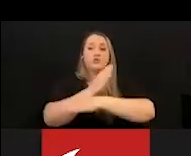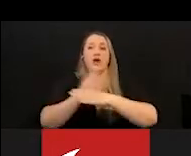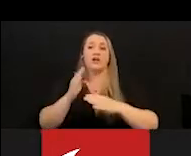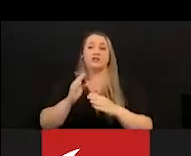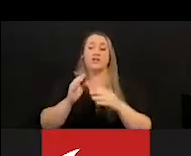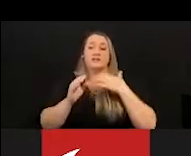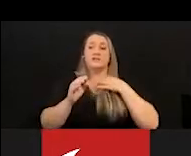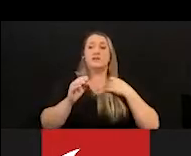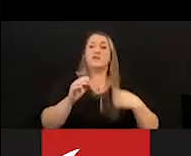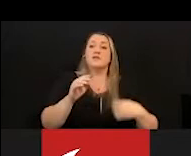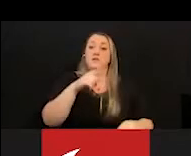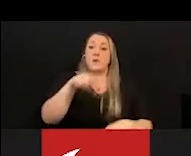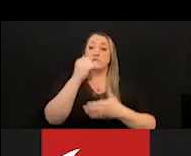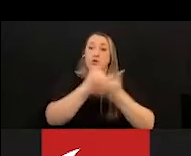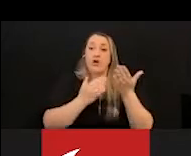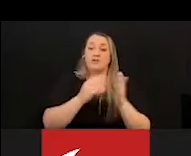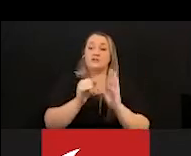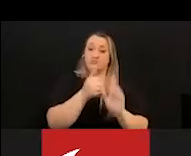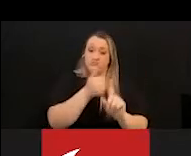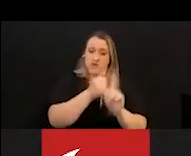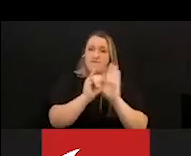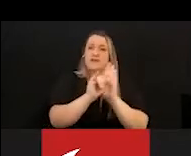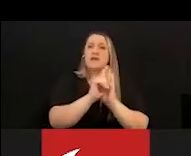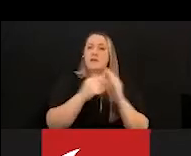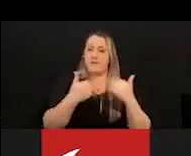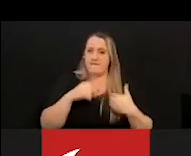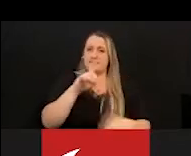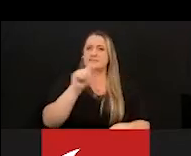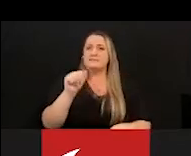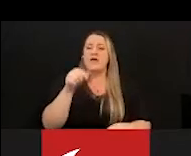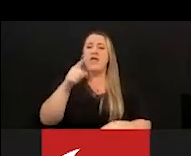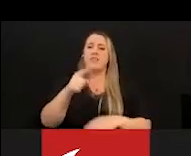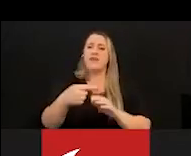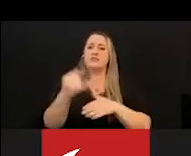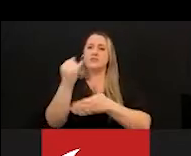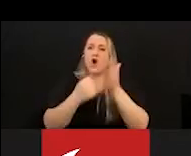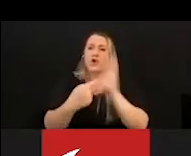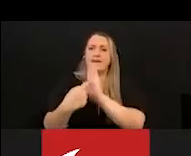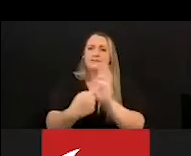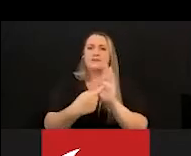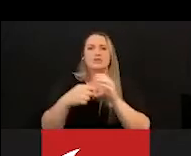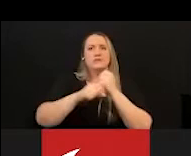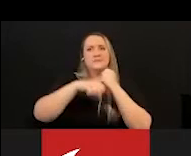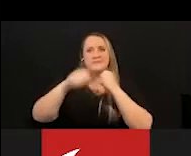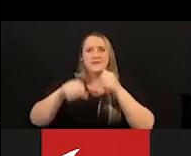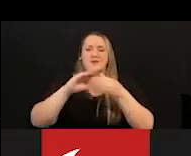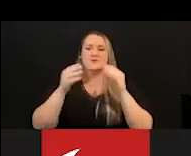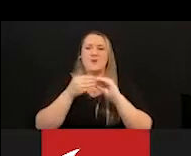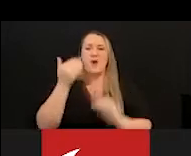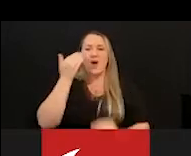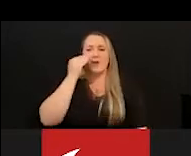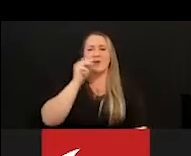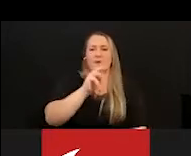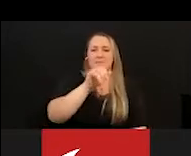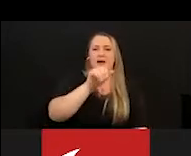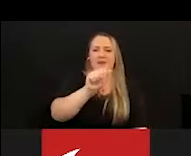as having a disability. Now, how this exhibition came to be is a little bit of a long story, and I know that Maia and Fran have heard this a few